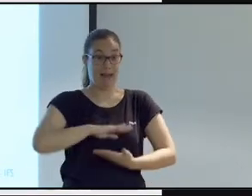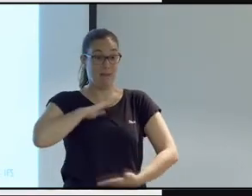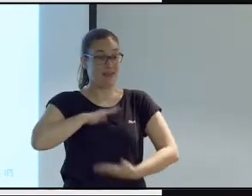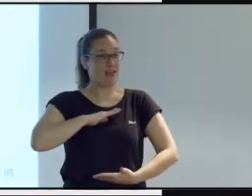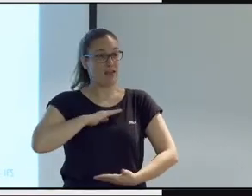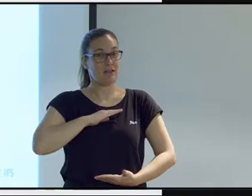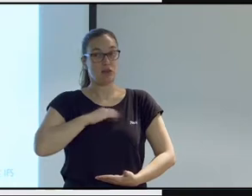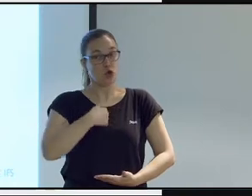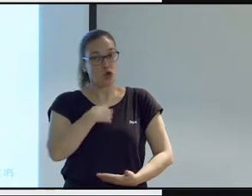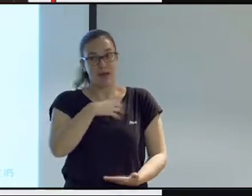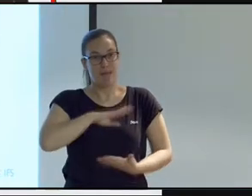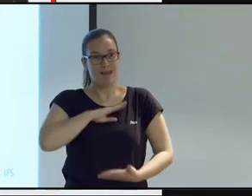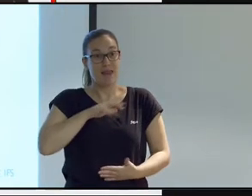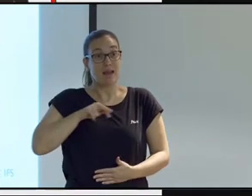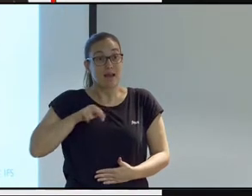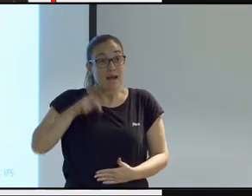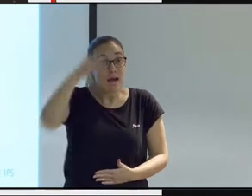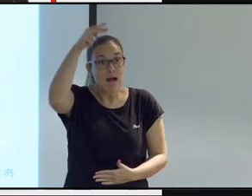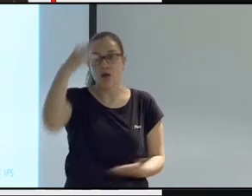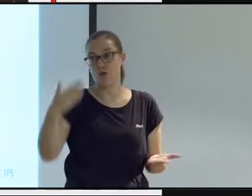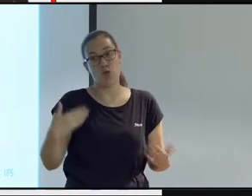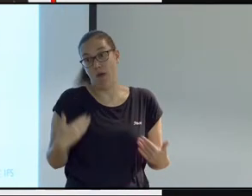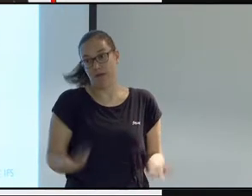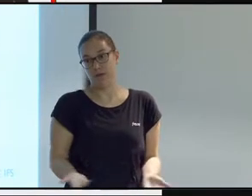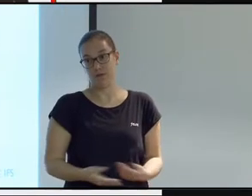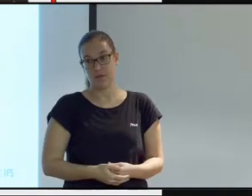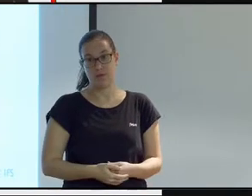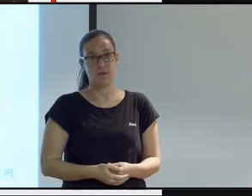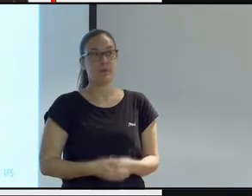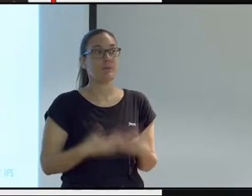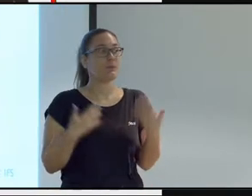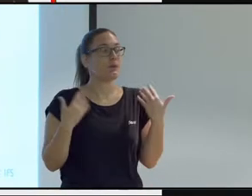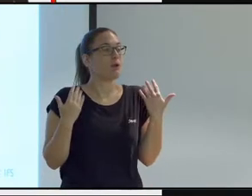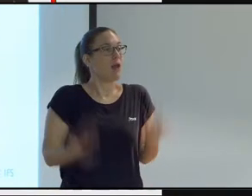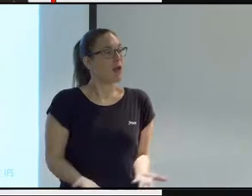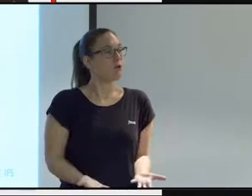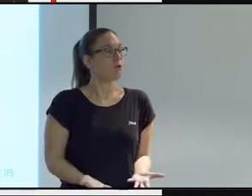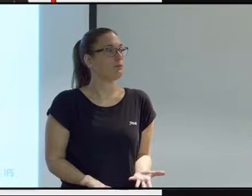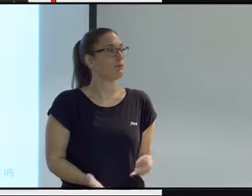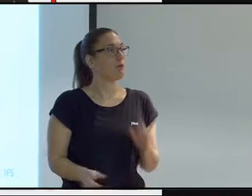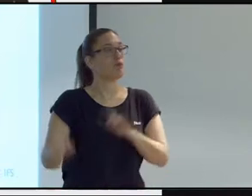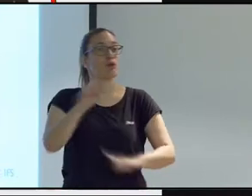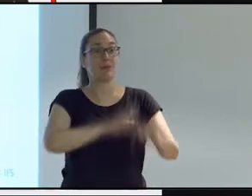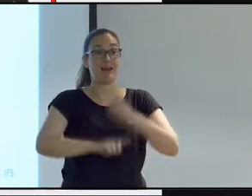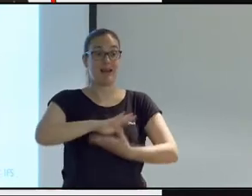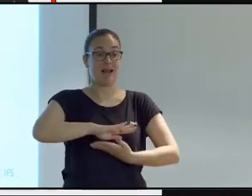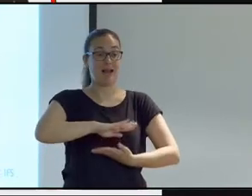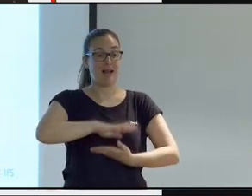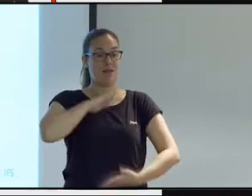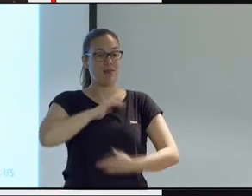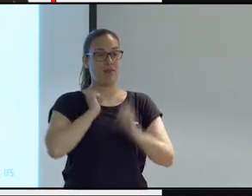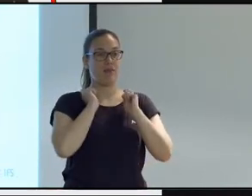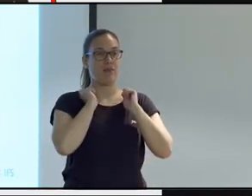about capability, well, no, I am not capable of going up those stairs. But of course, the problem of